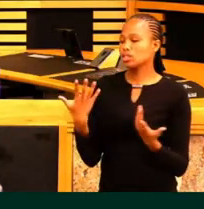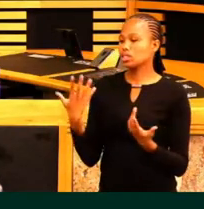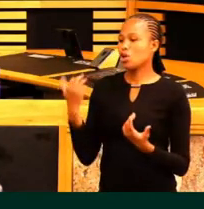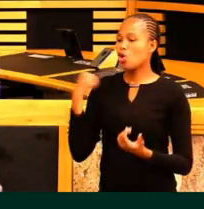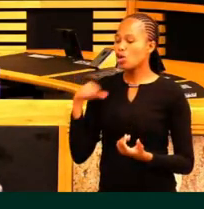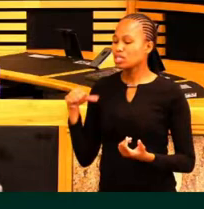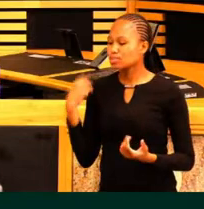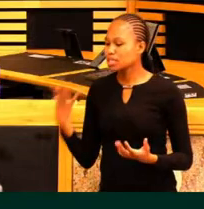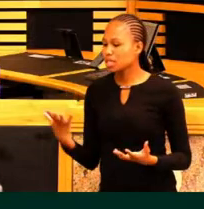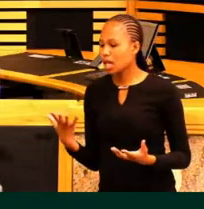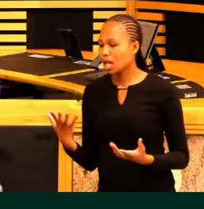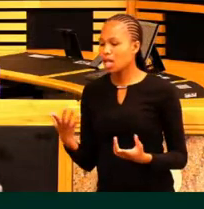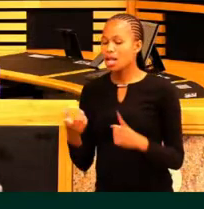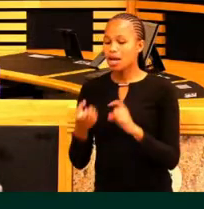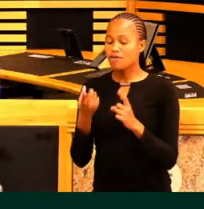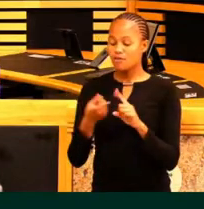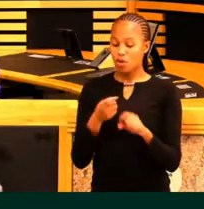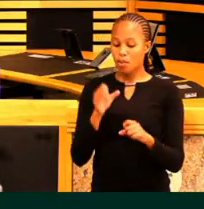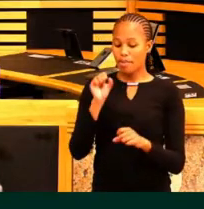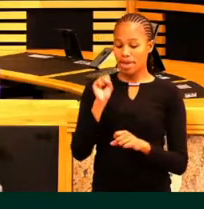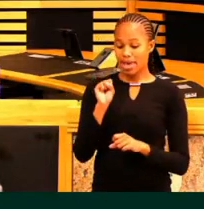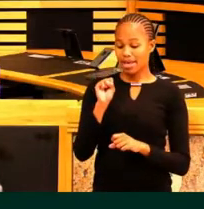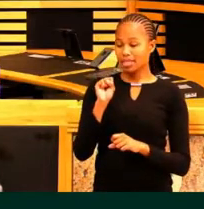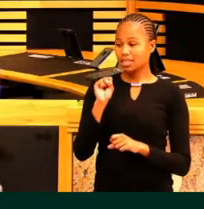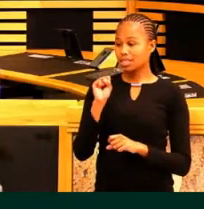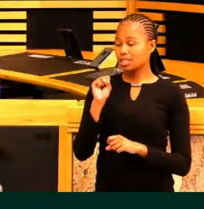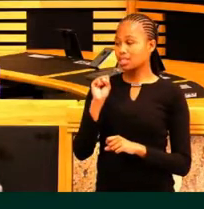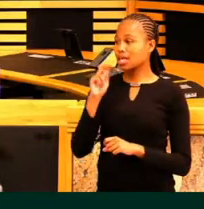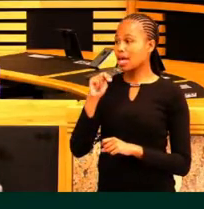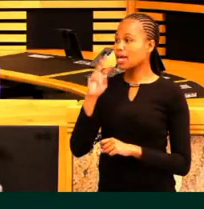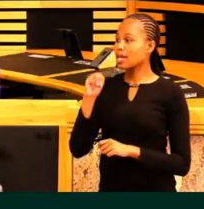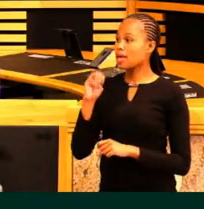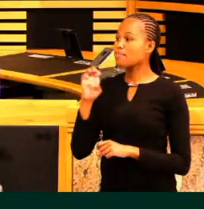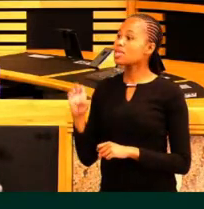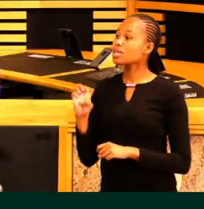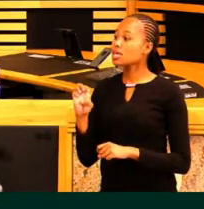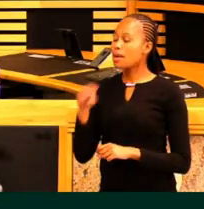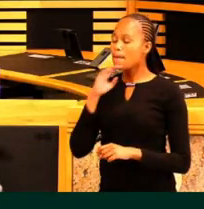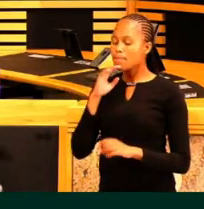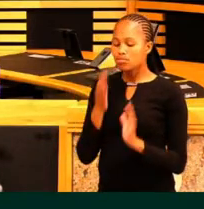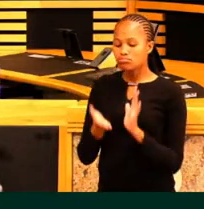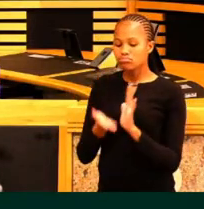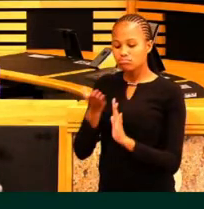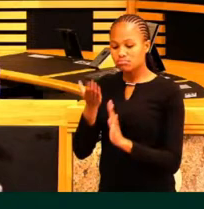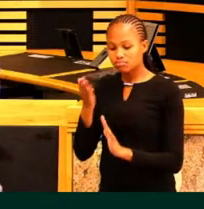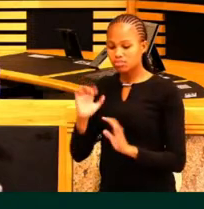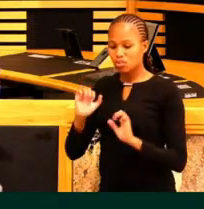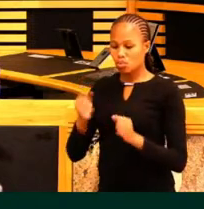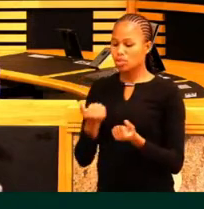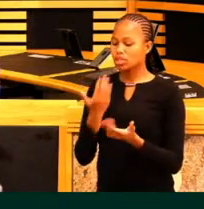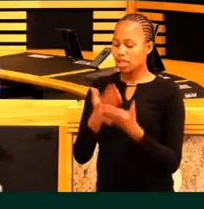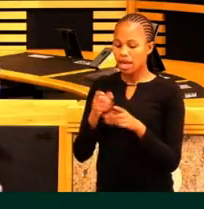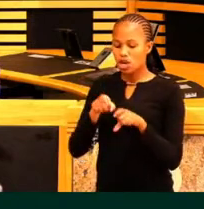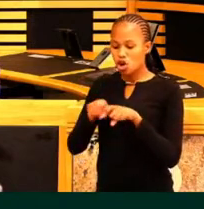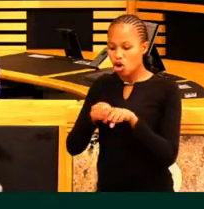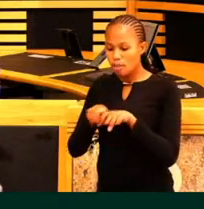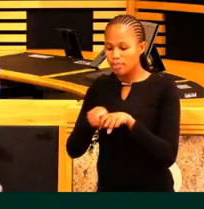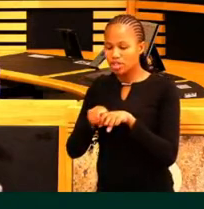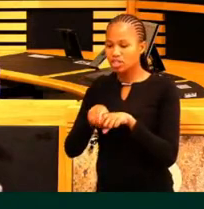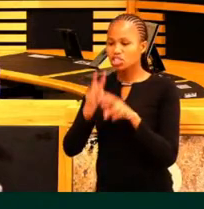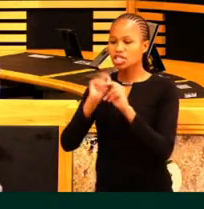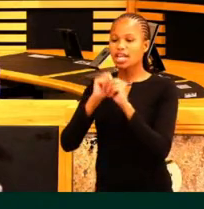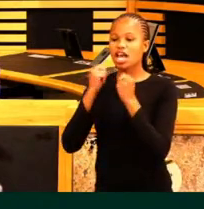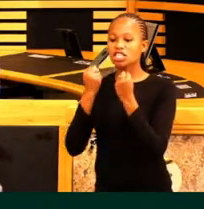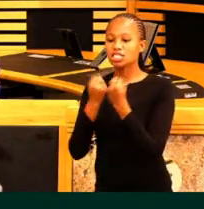from smmes in that way or another we are boosting smm is to be able to compete nationally and